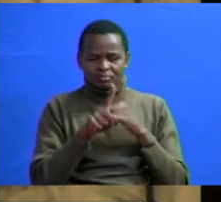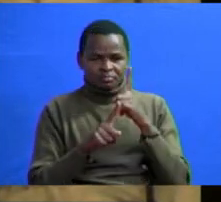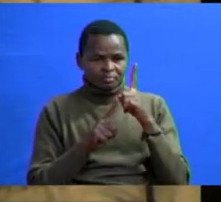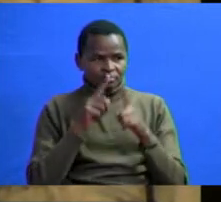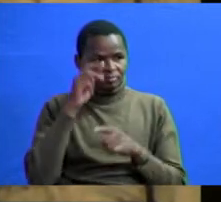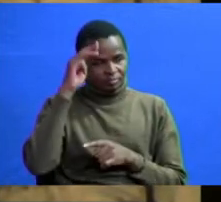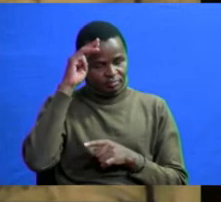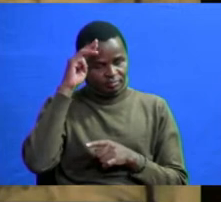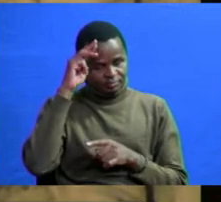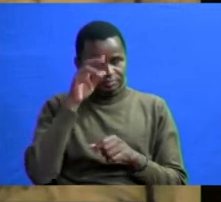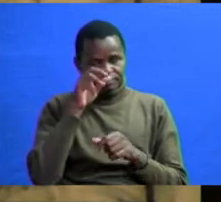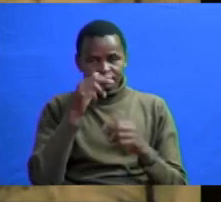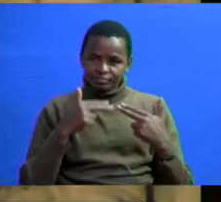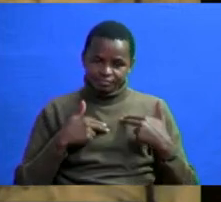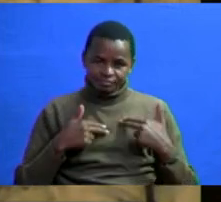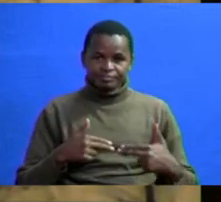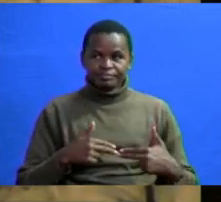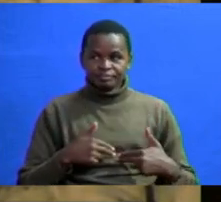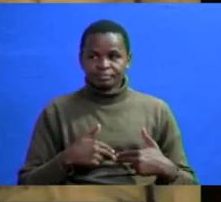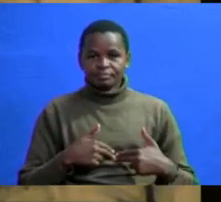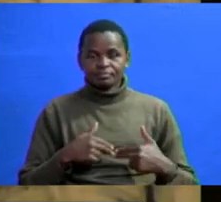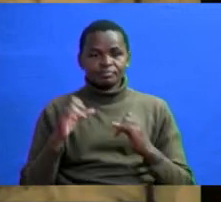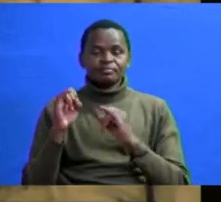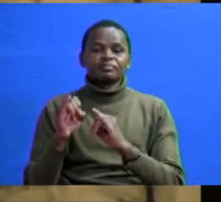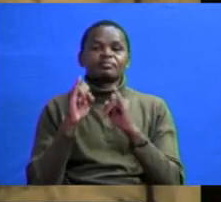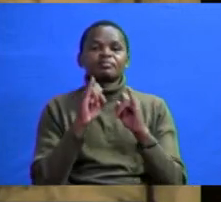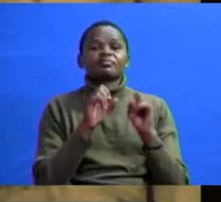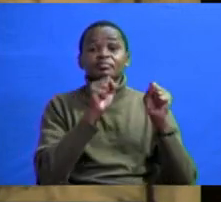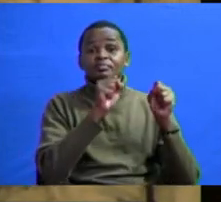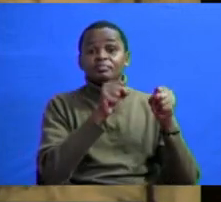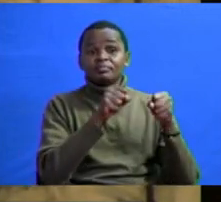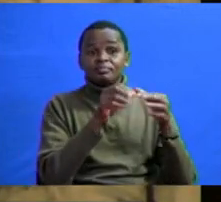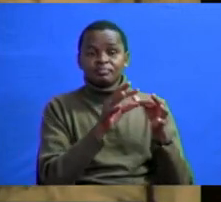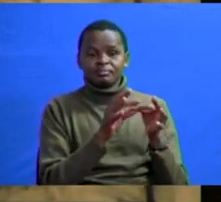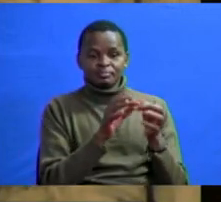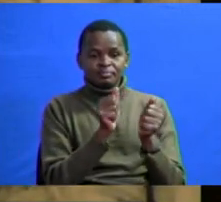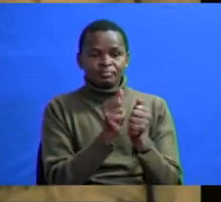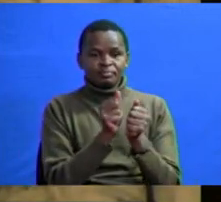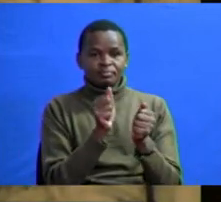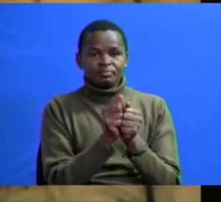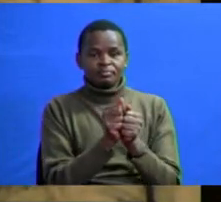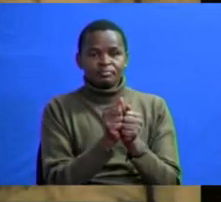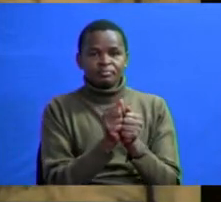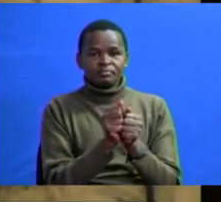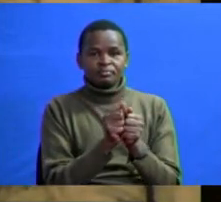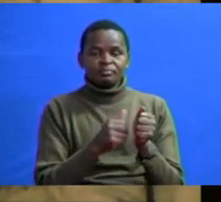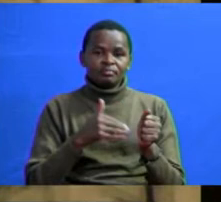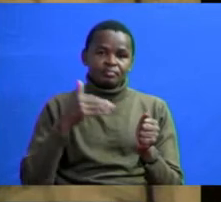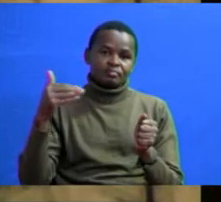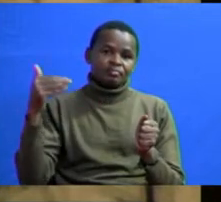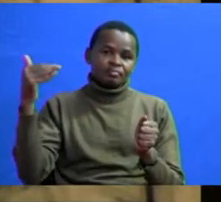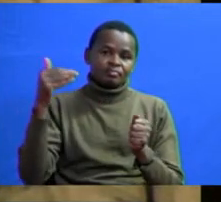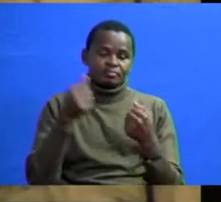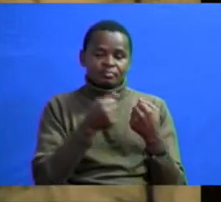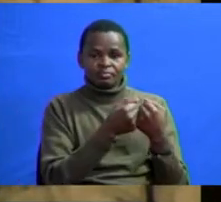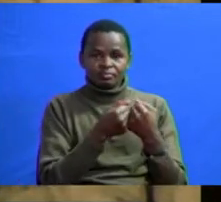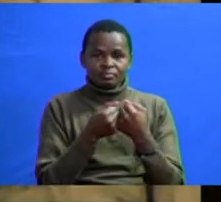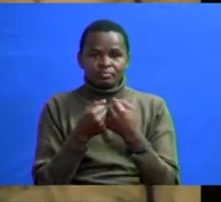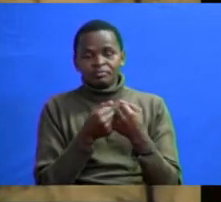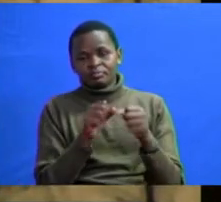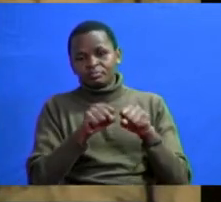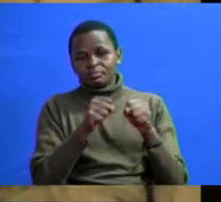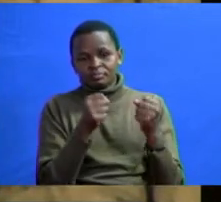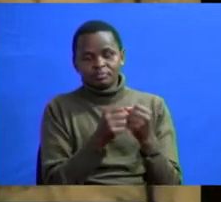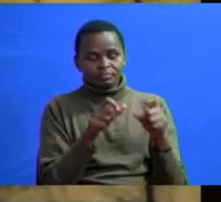mental health, and is an individual able to cope with daily life challenges? Are they able to